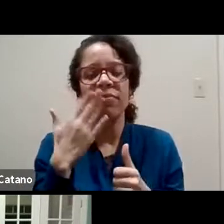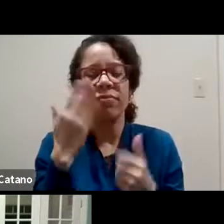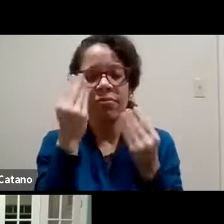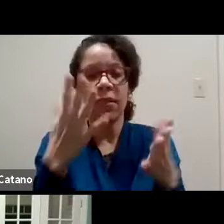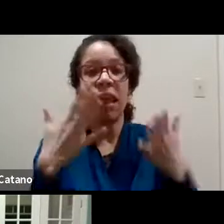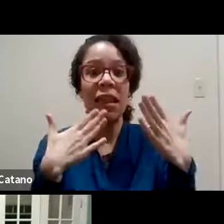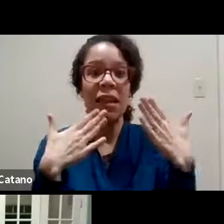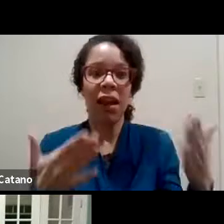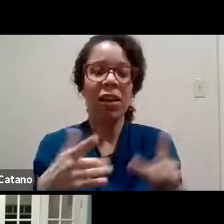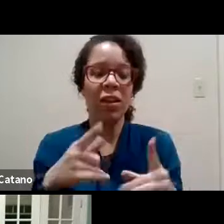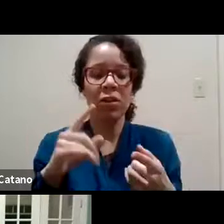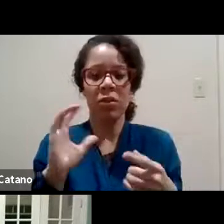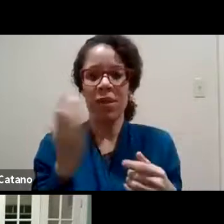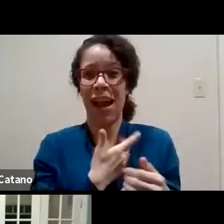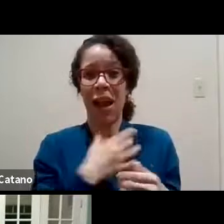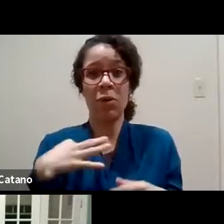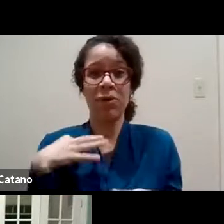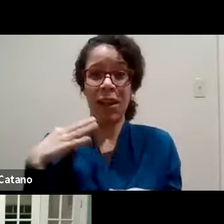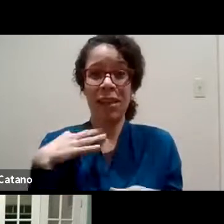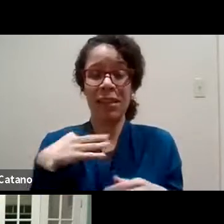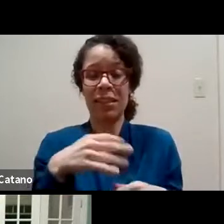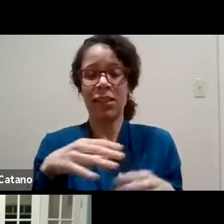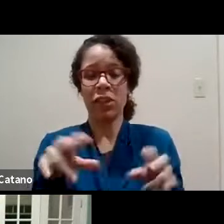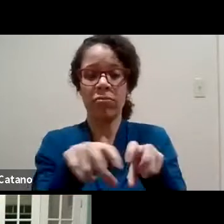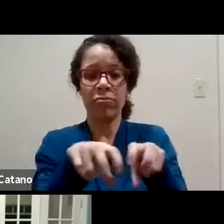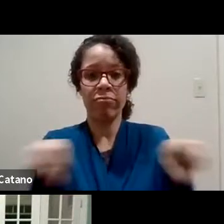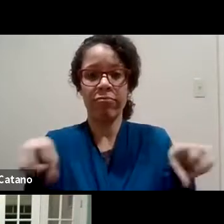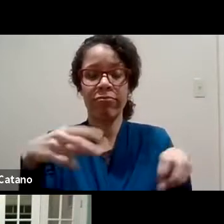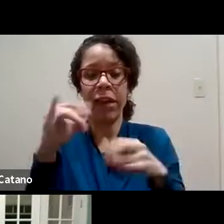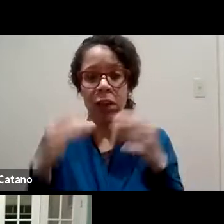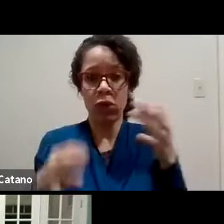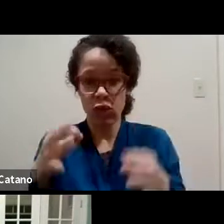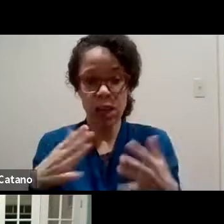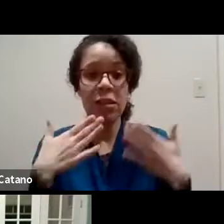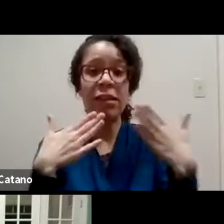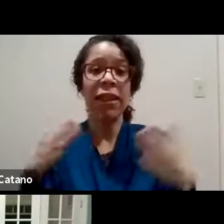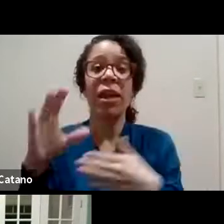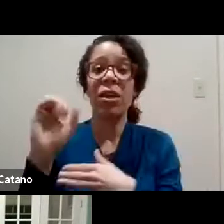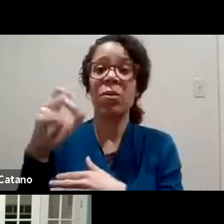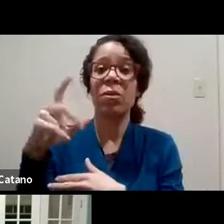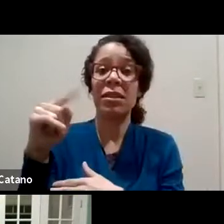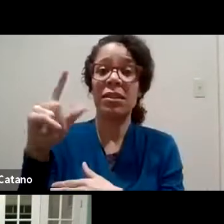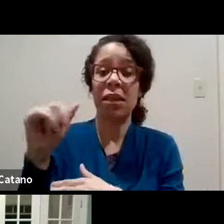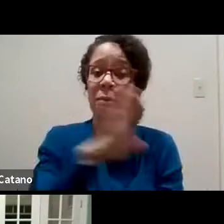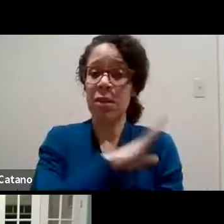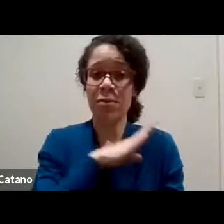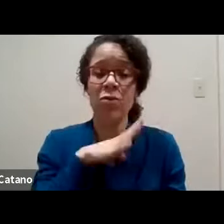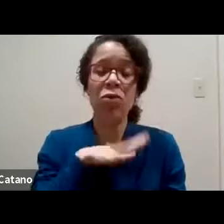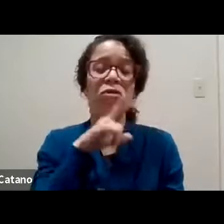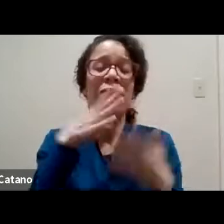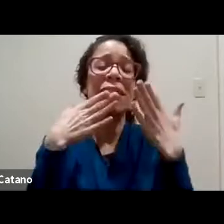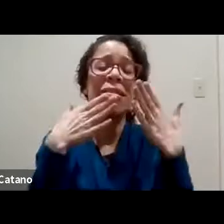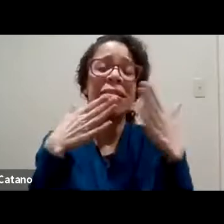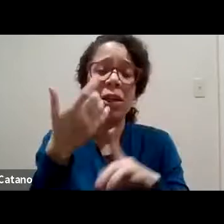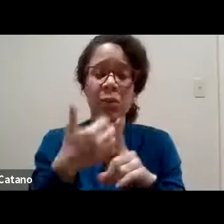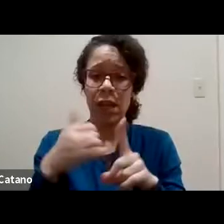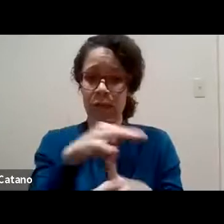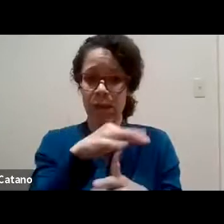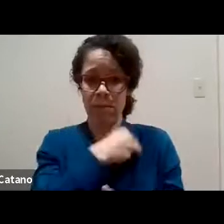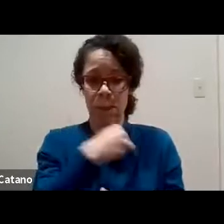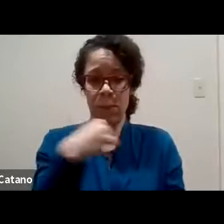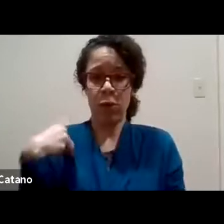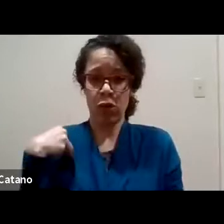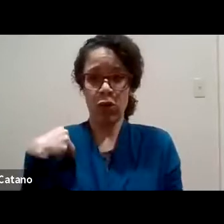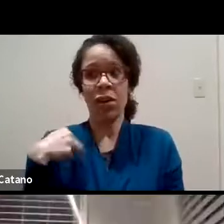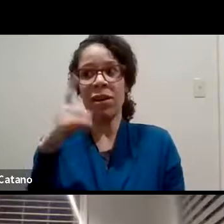members of our volunteer panel of judges. Thank you to the SEPTA board and thank you to every member of SEPTA because it's our